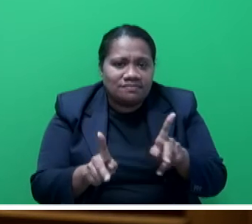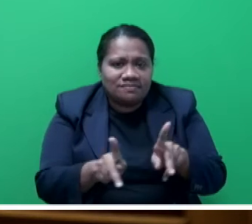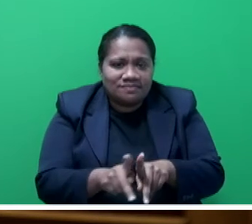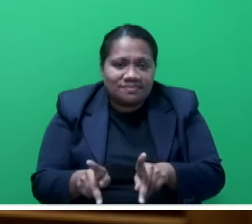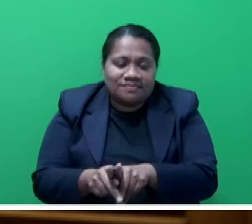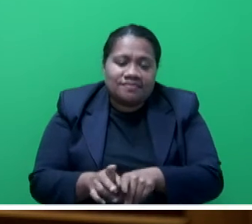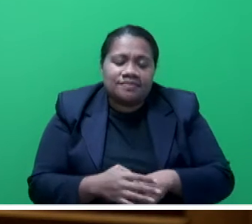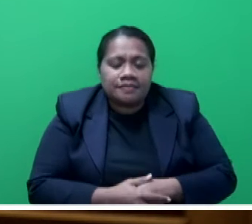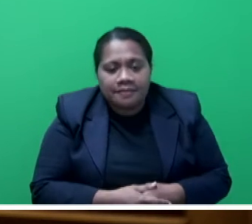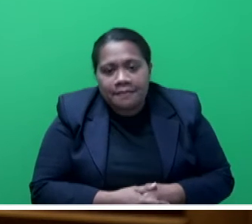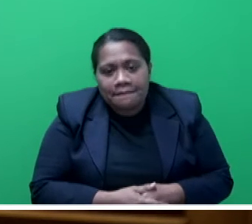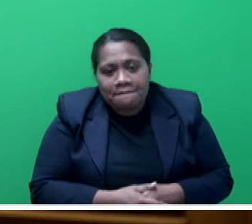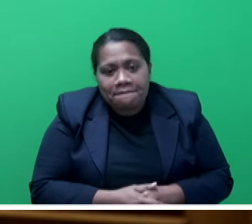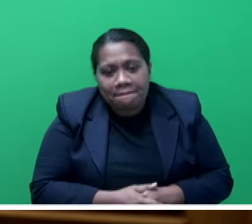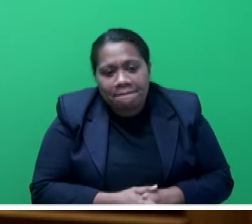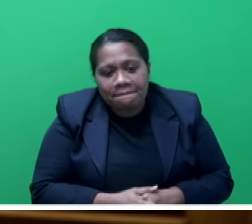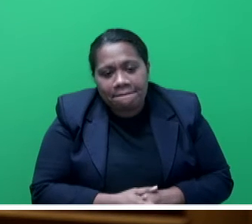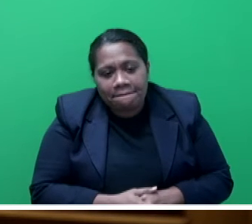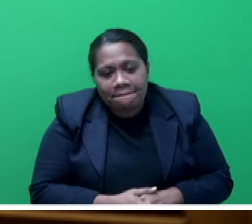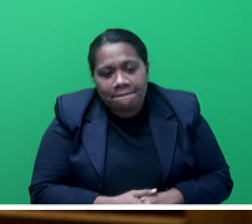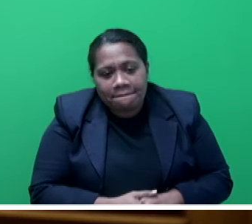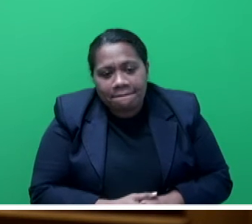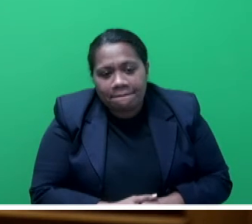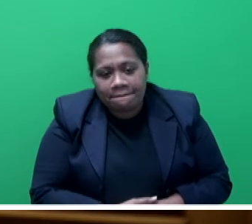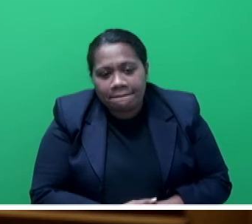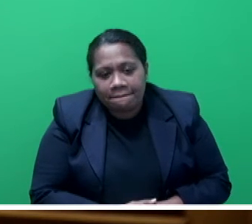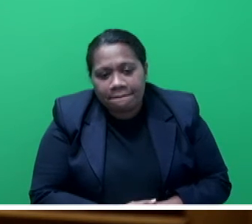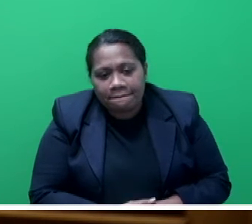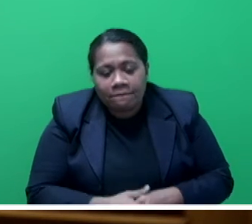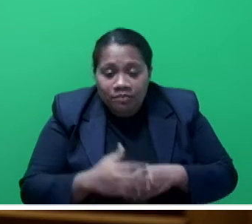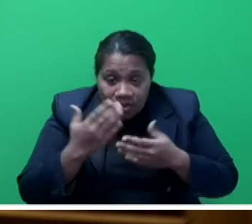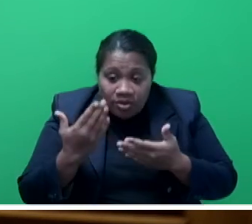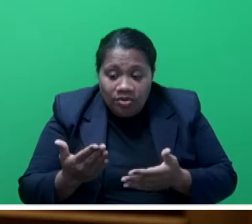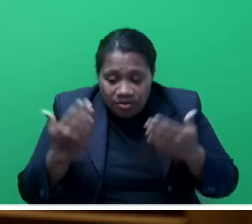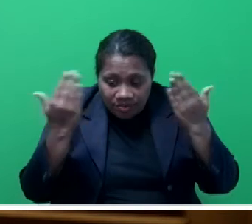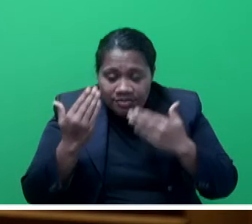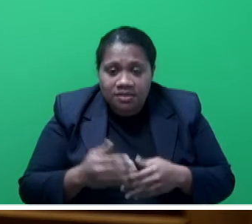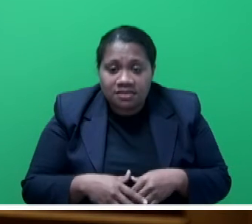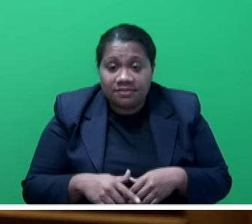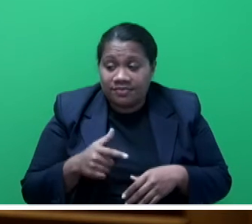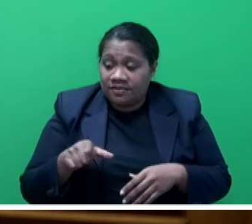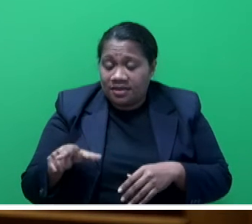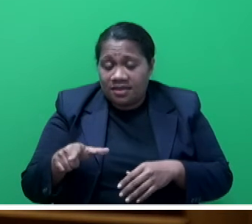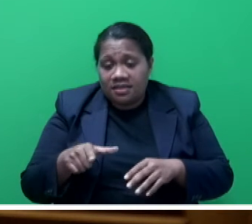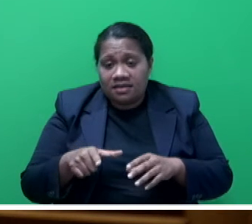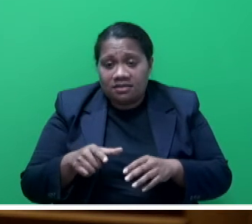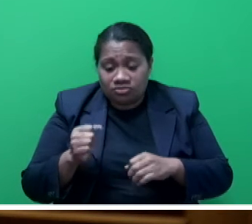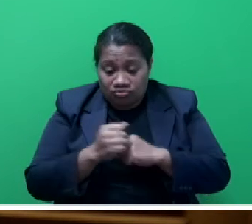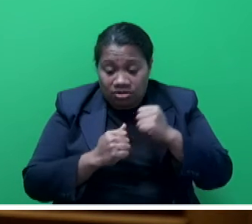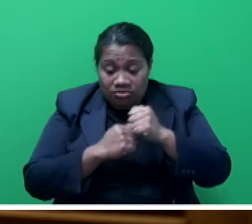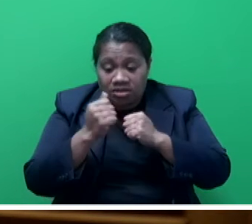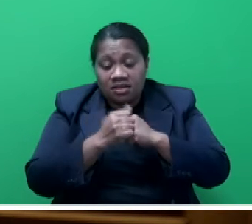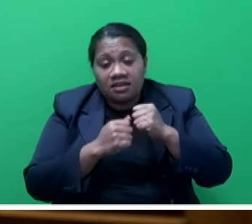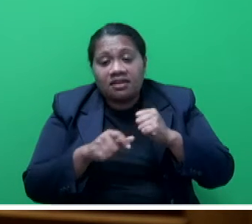form cooperatives. So, Honourable Speaker, sir, due to the actual structure of these cooperatives, they are able to access these